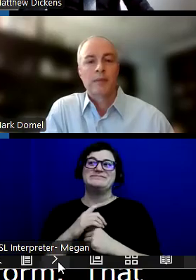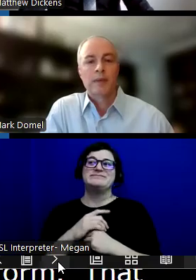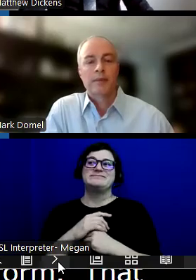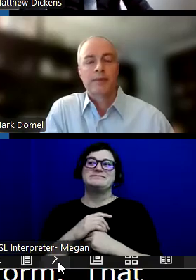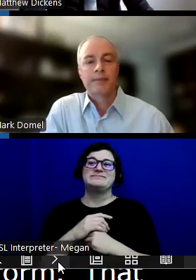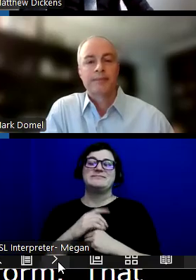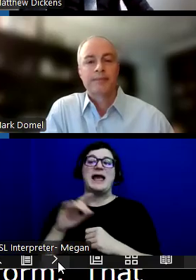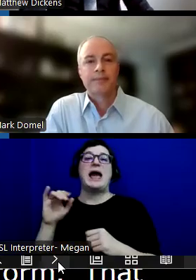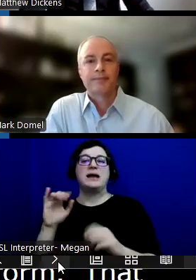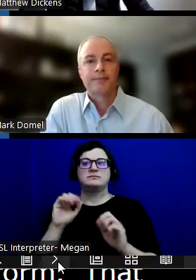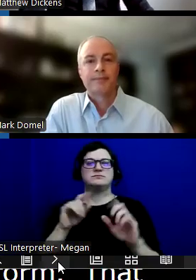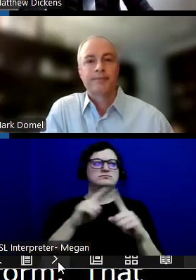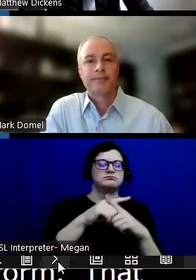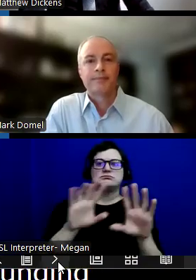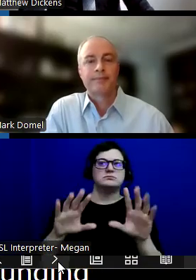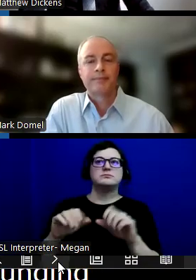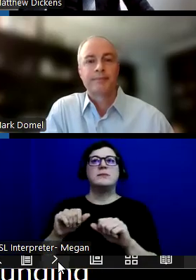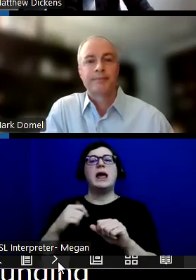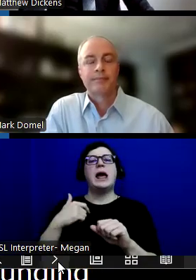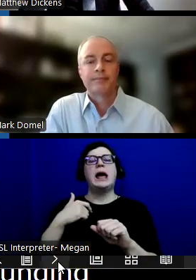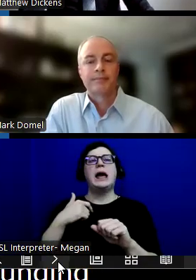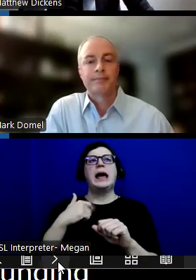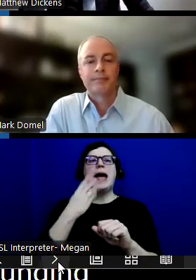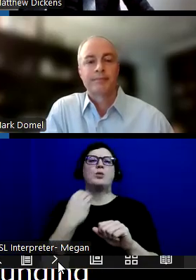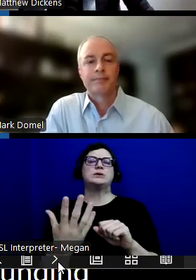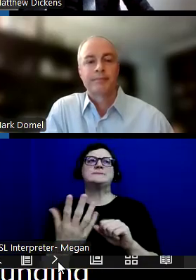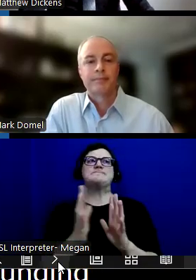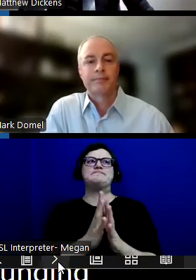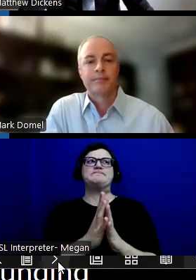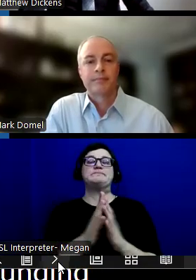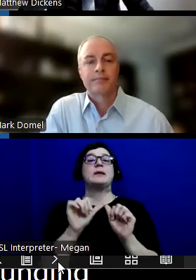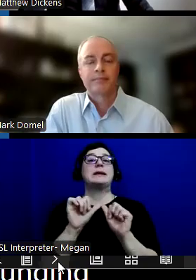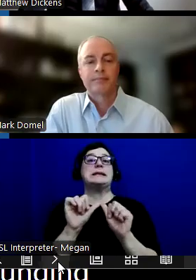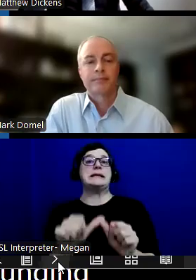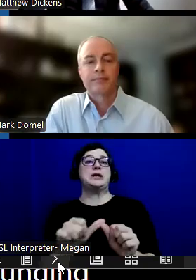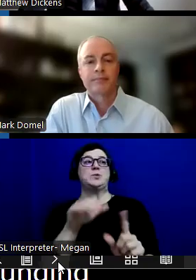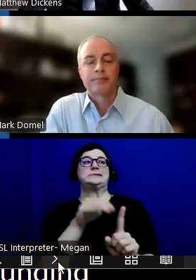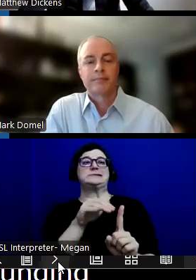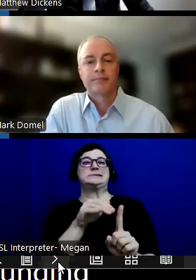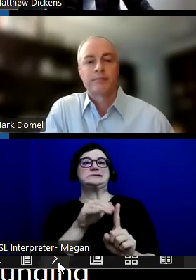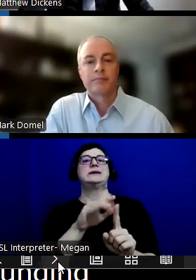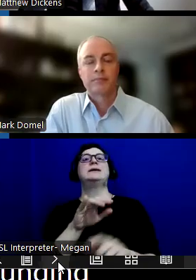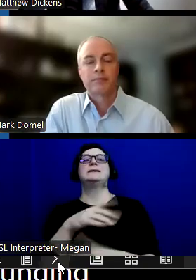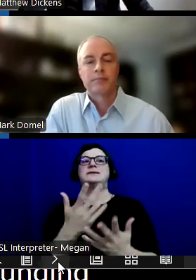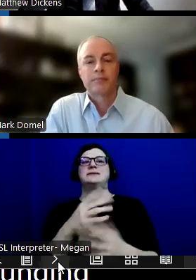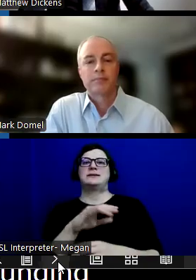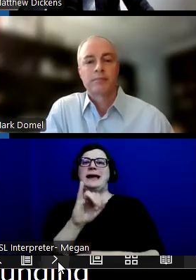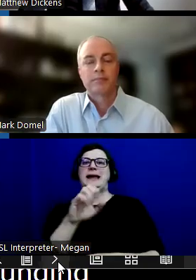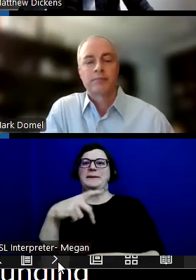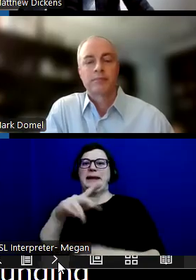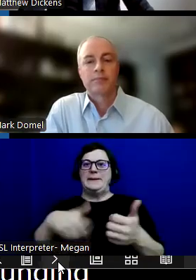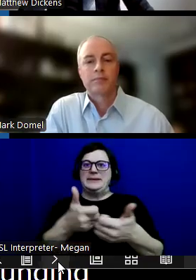I would say I would continue to work on getting the IEP updated so that in future